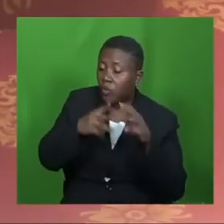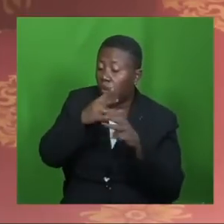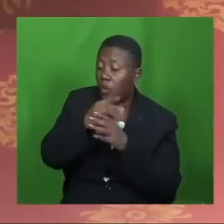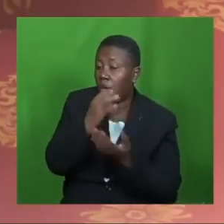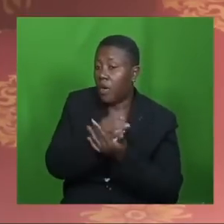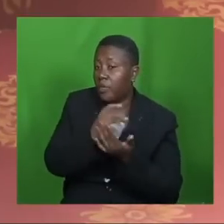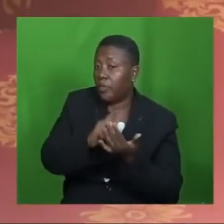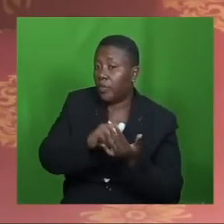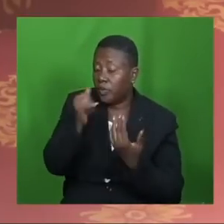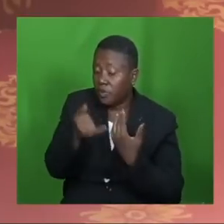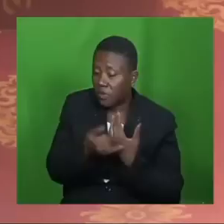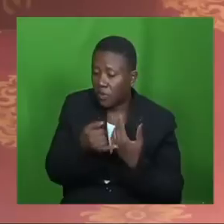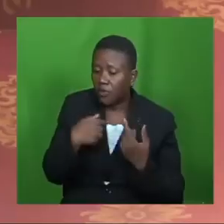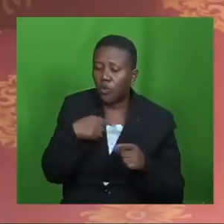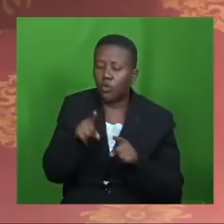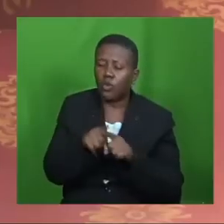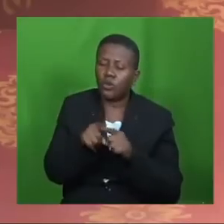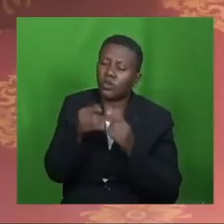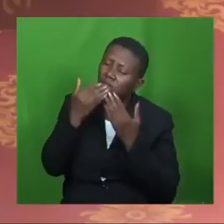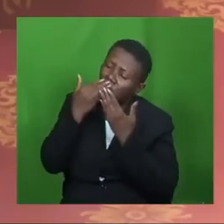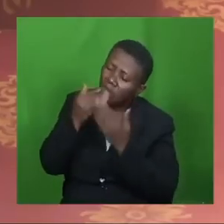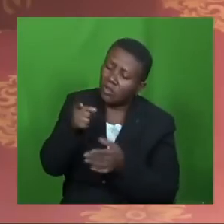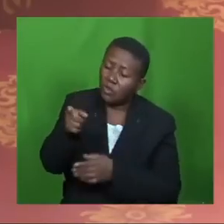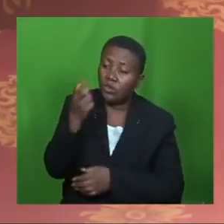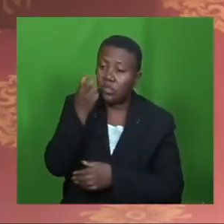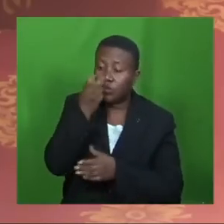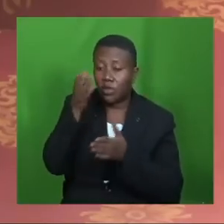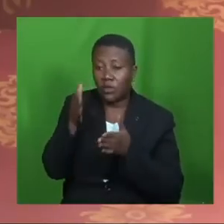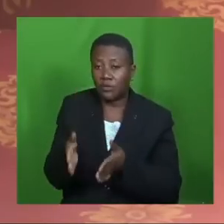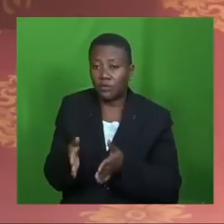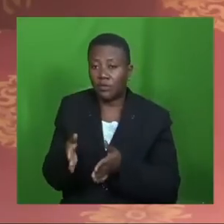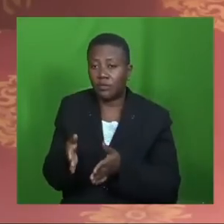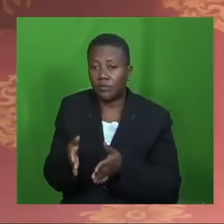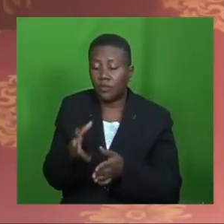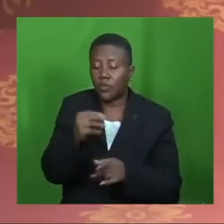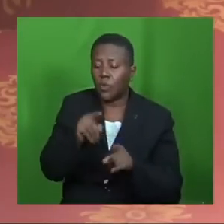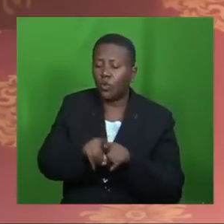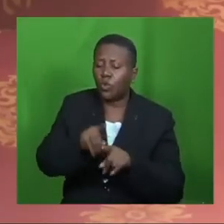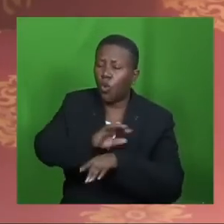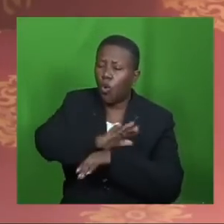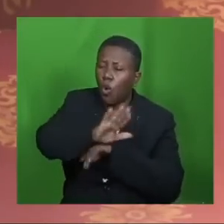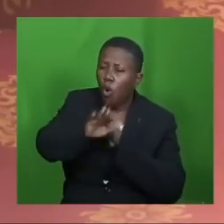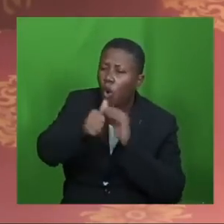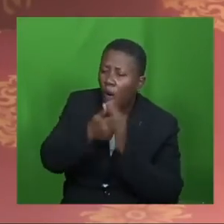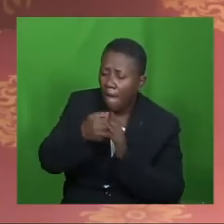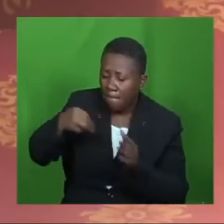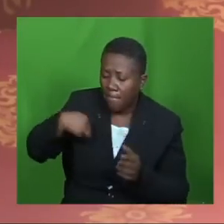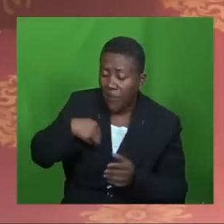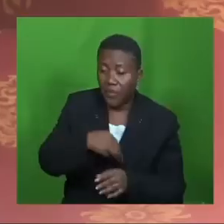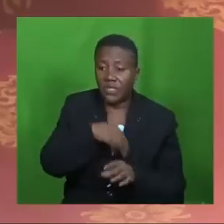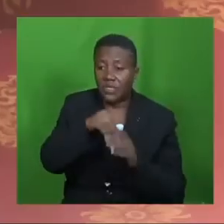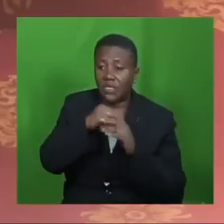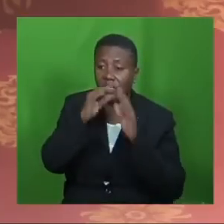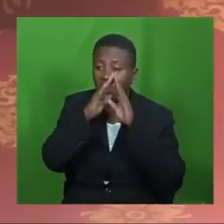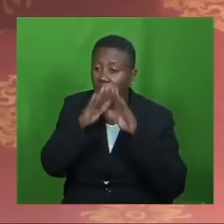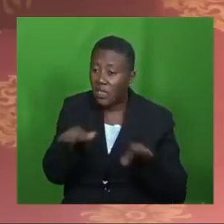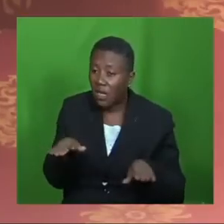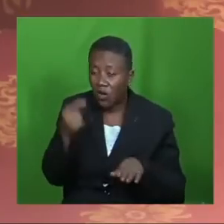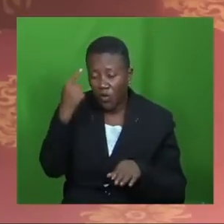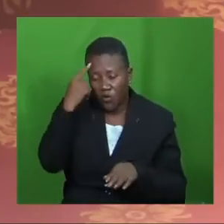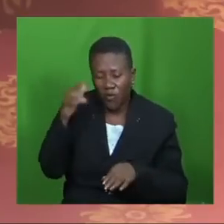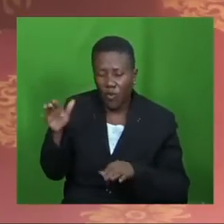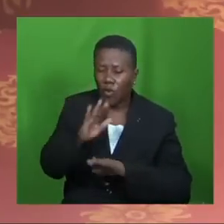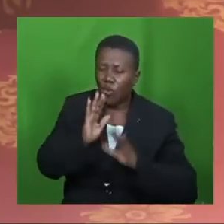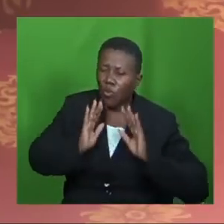I'm also grateful to you, Mr. Speaker, and the entire members of this House for your immense